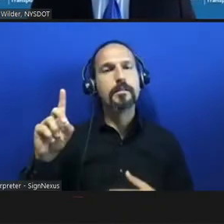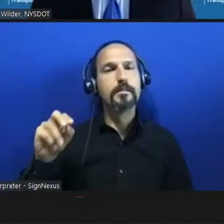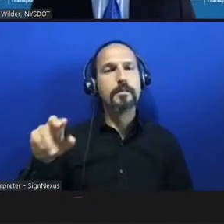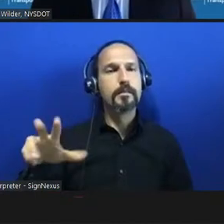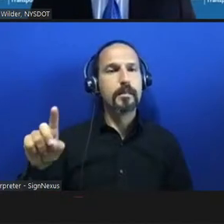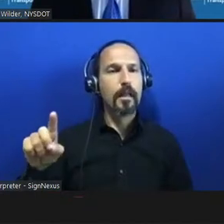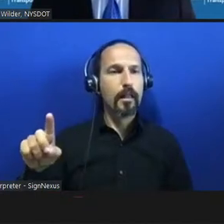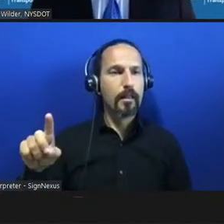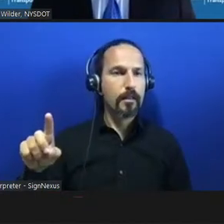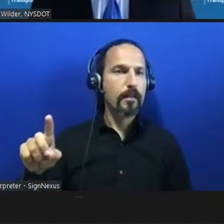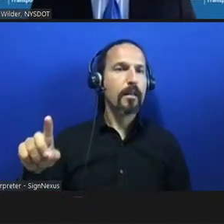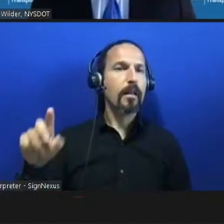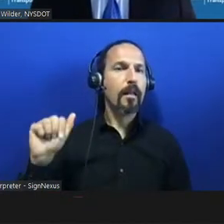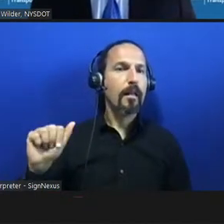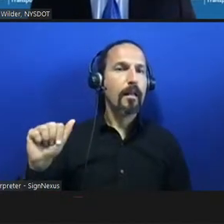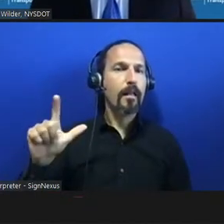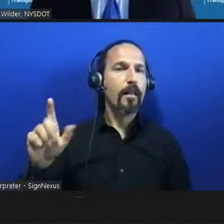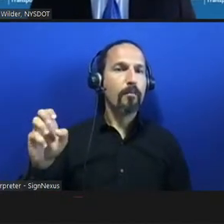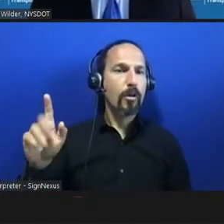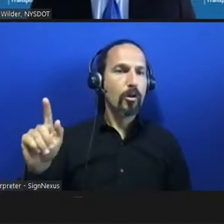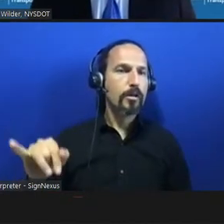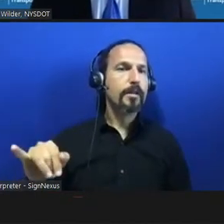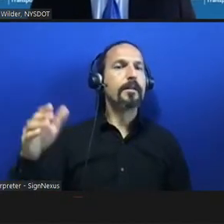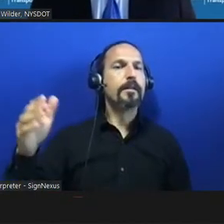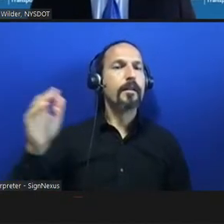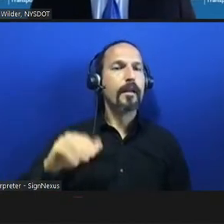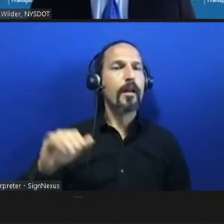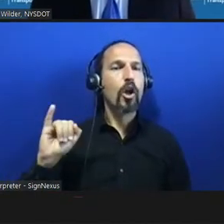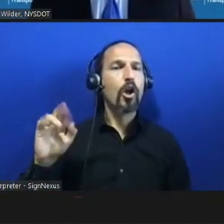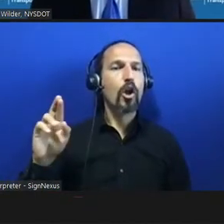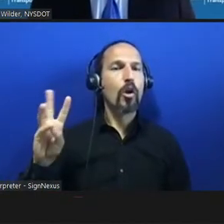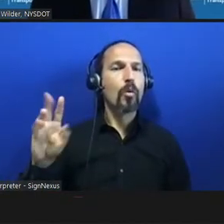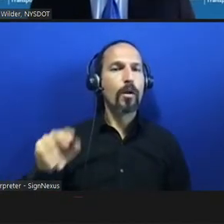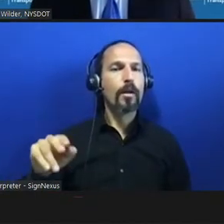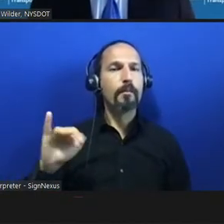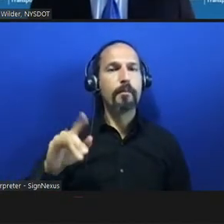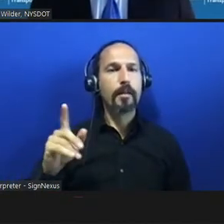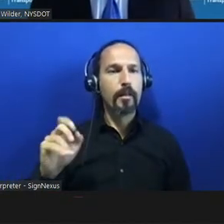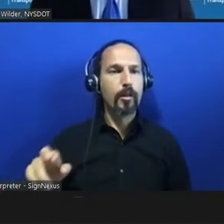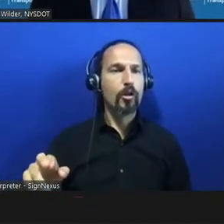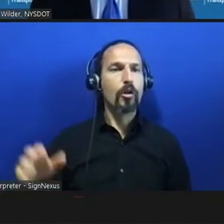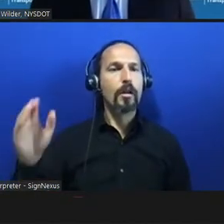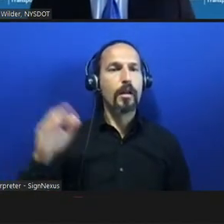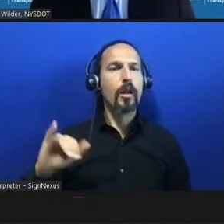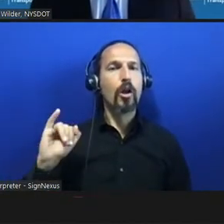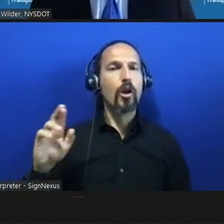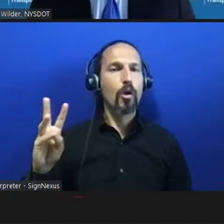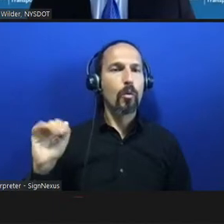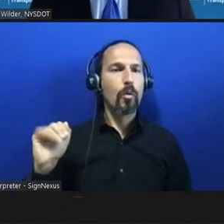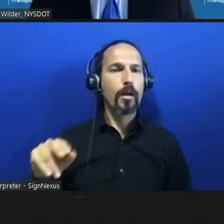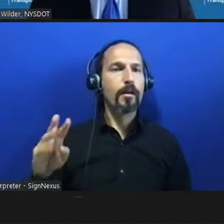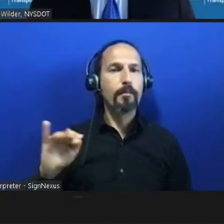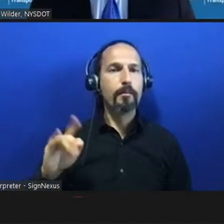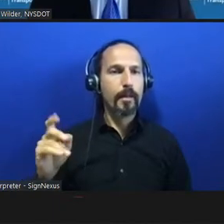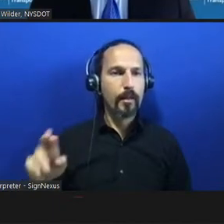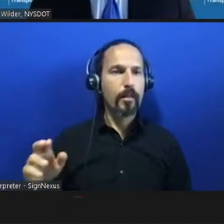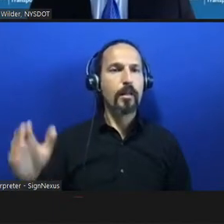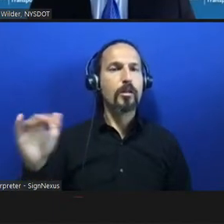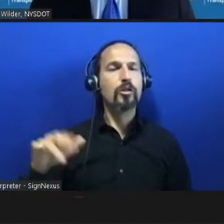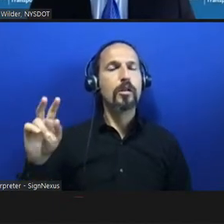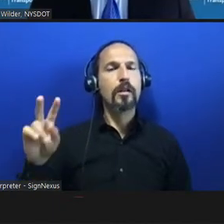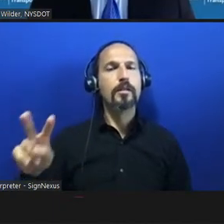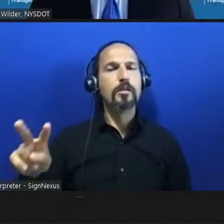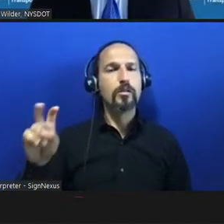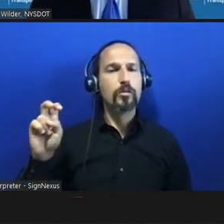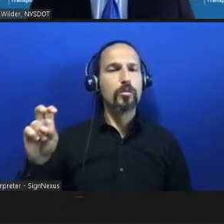Alberti followed by Erwin Miller the next speaker is Erwin Miller followed by our